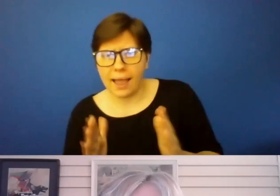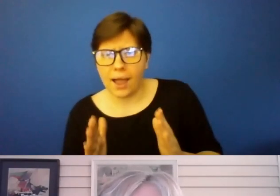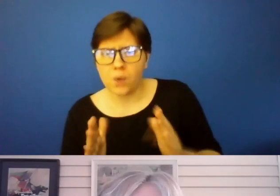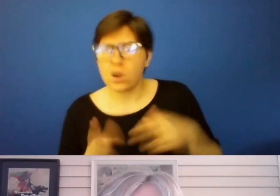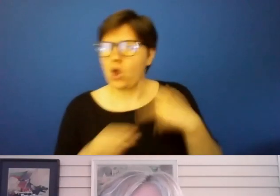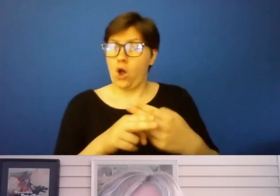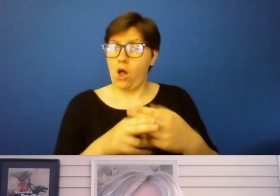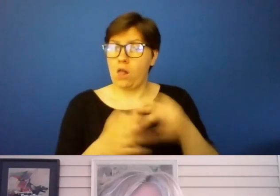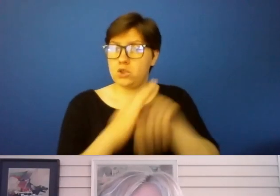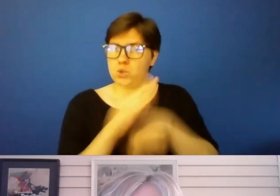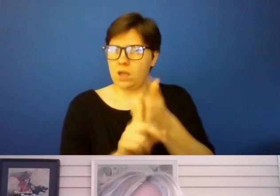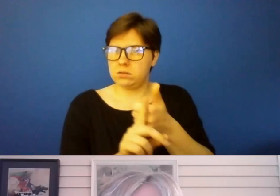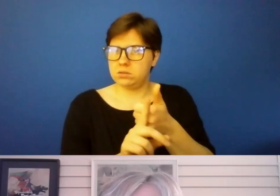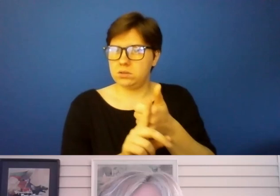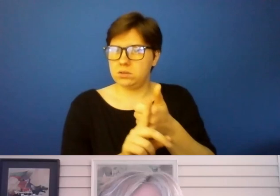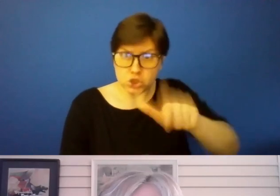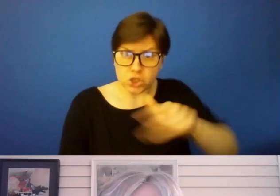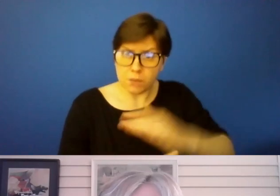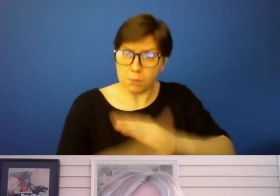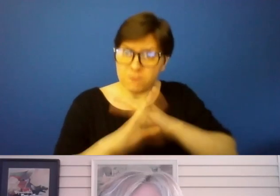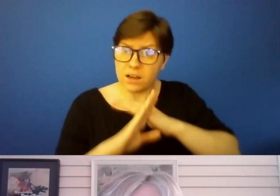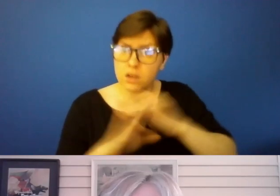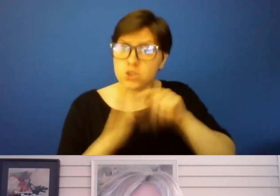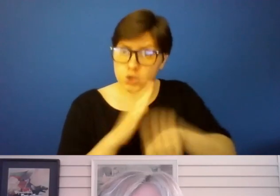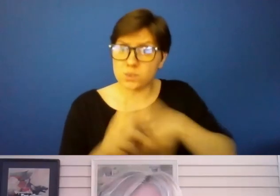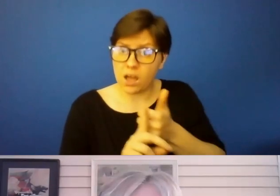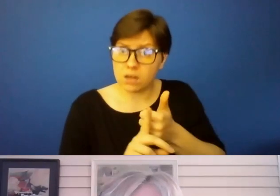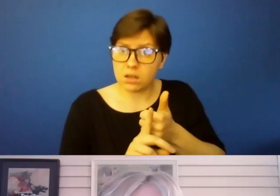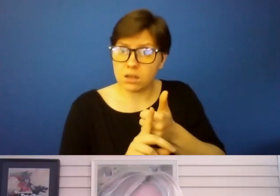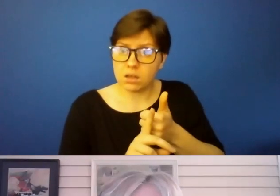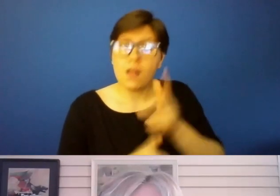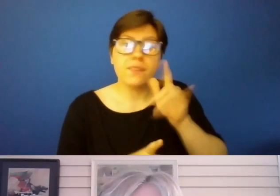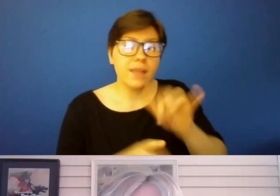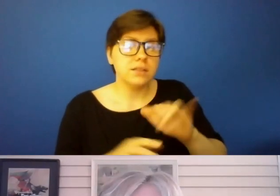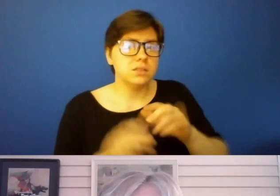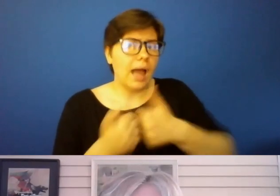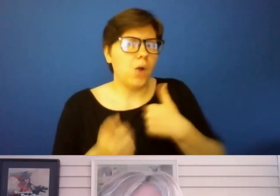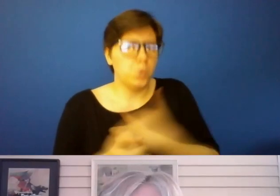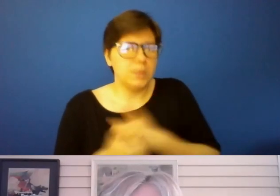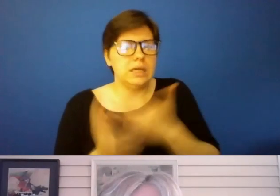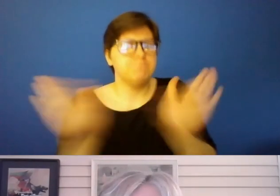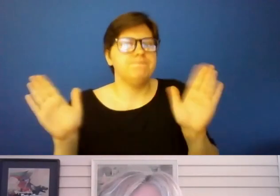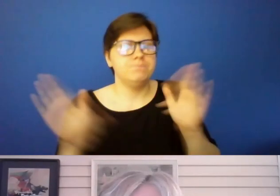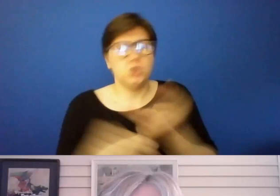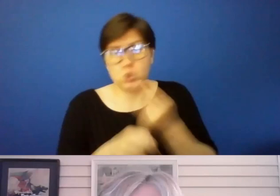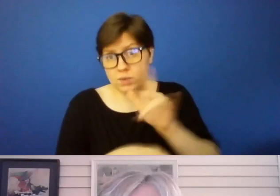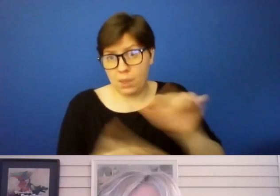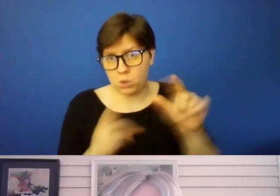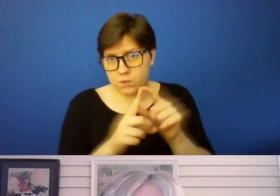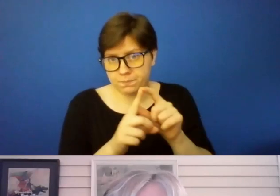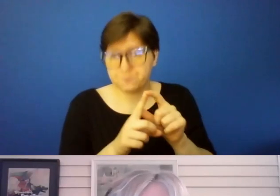that should be prevented. We should prevent suicide, right? So that's the way in which we colloquially use suicide. But